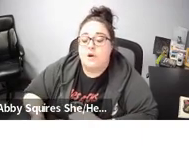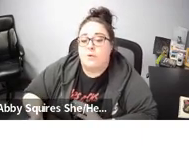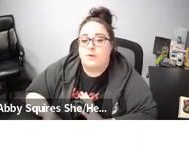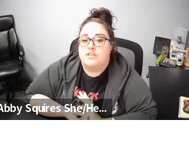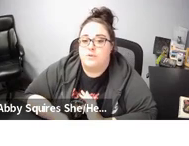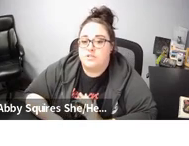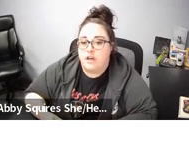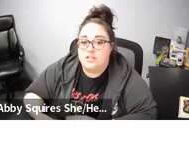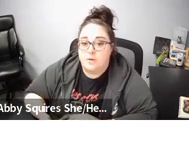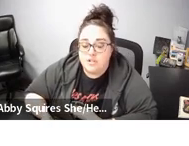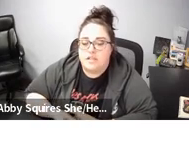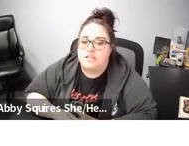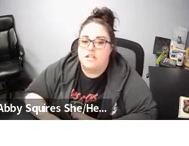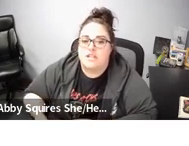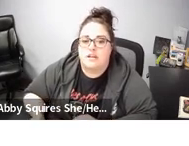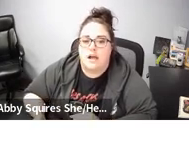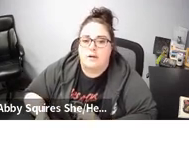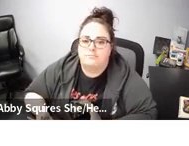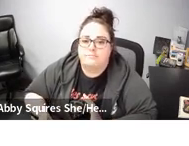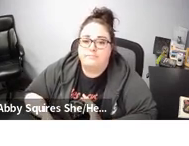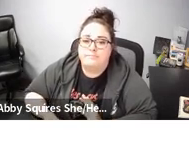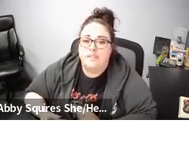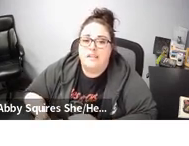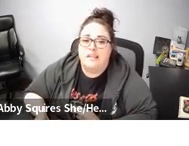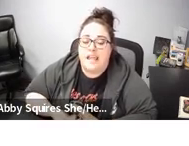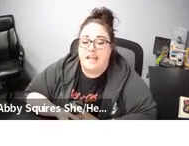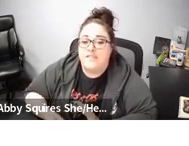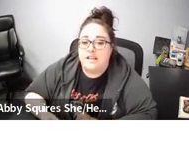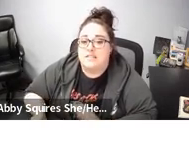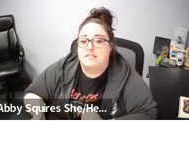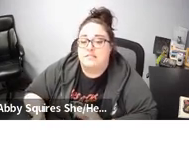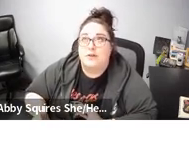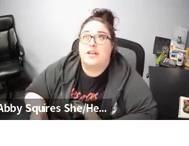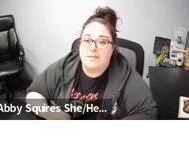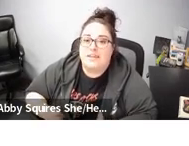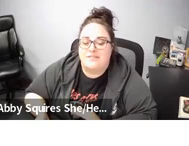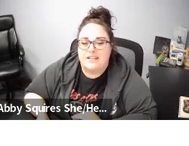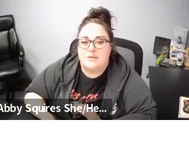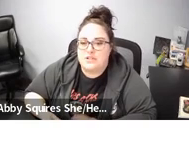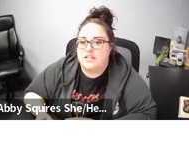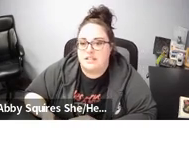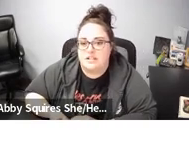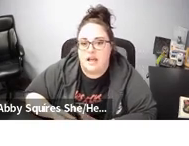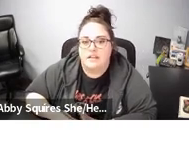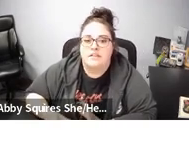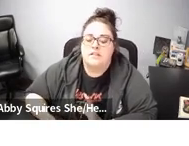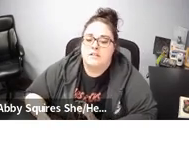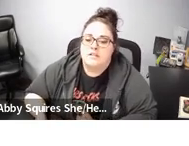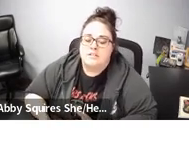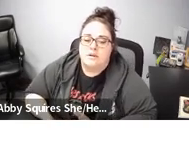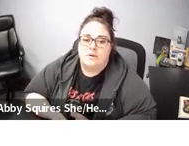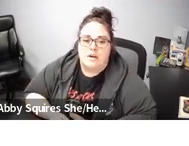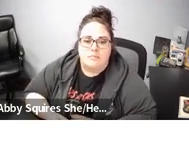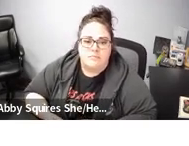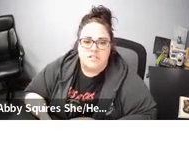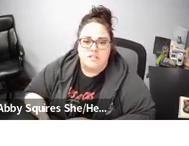So with social isolation, it affects or gaming affects social isolation a lot.